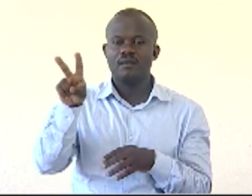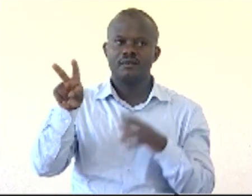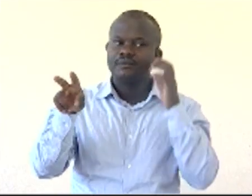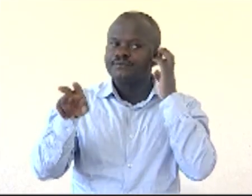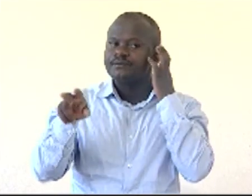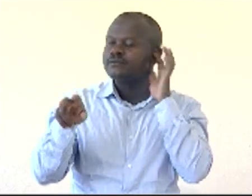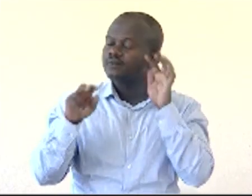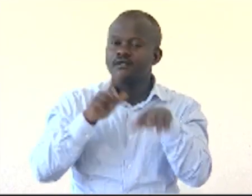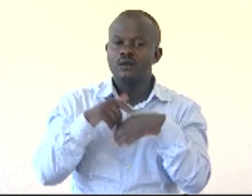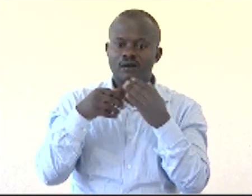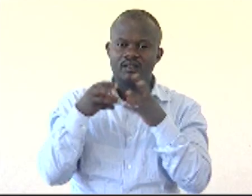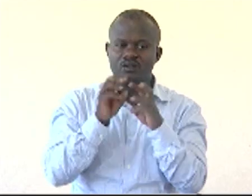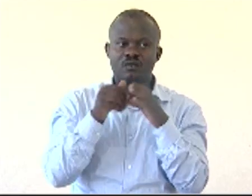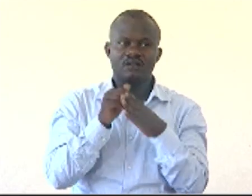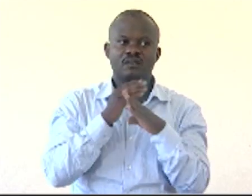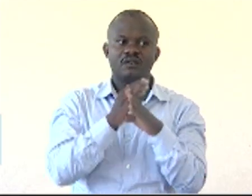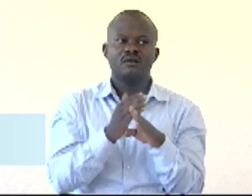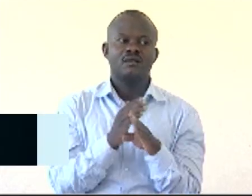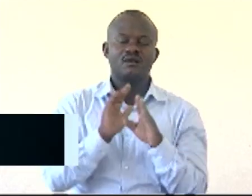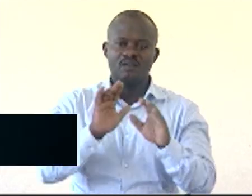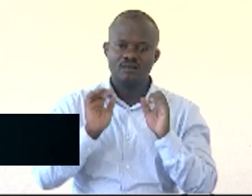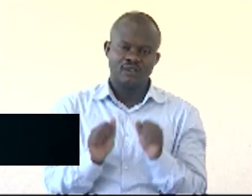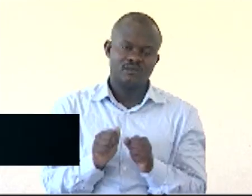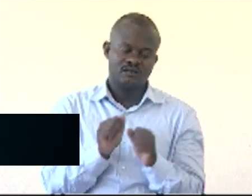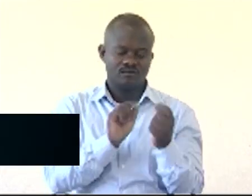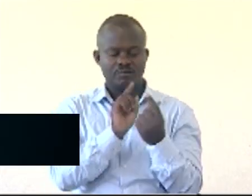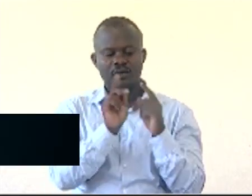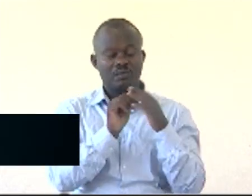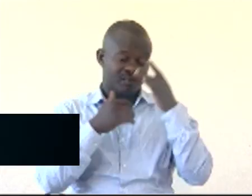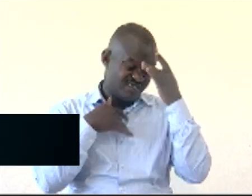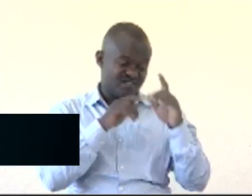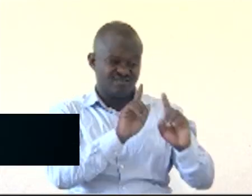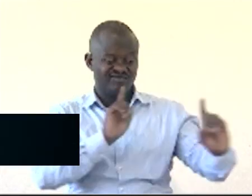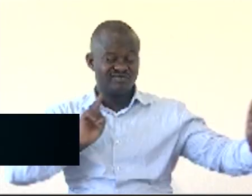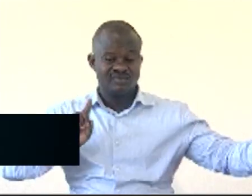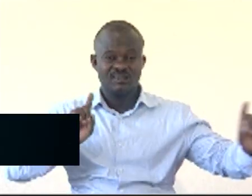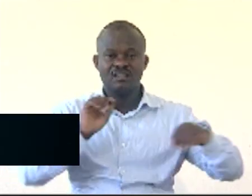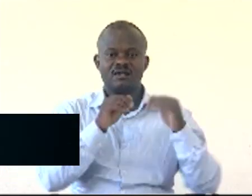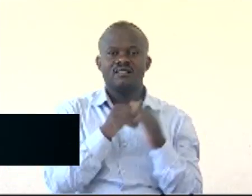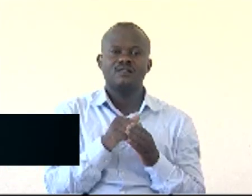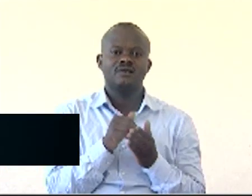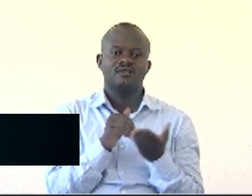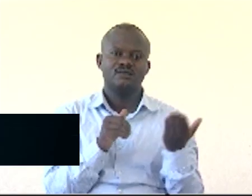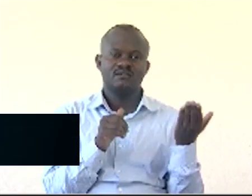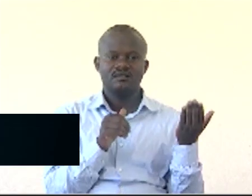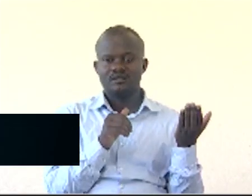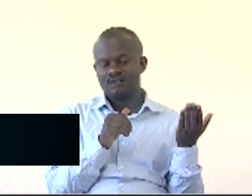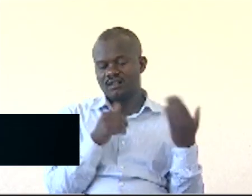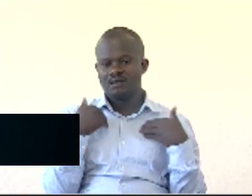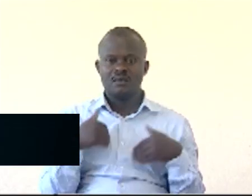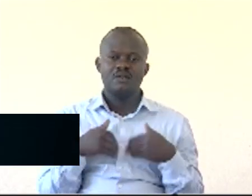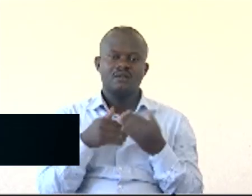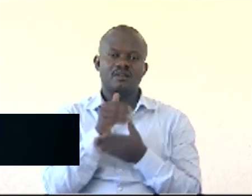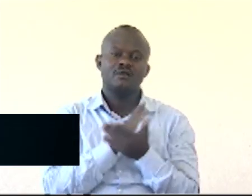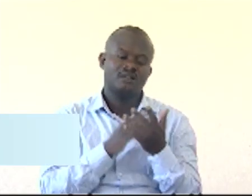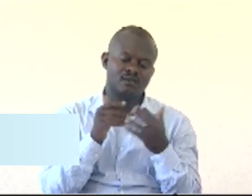Ways of preventing Ebola: avoid infected people, their body fluids, their bodies of anyone